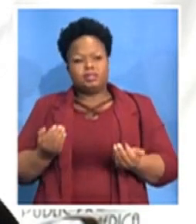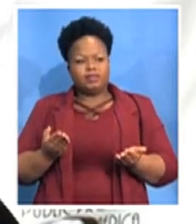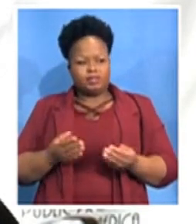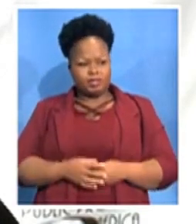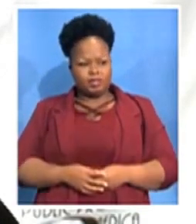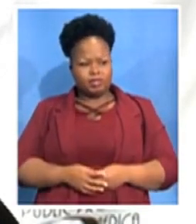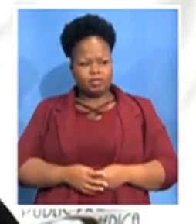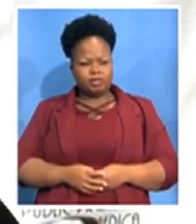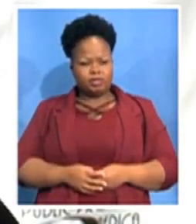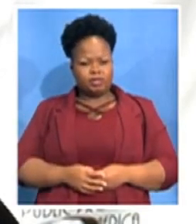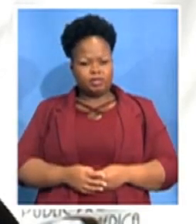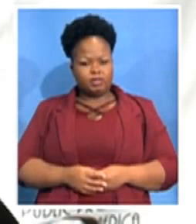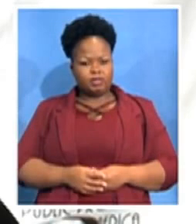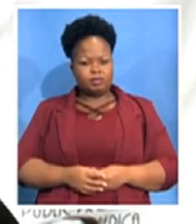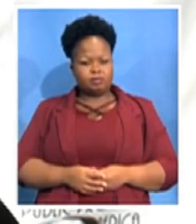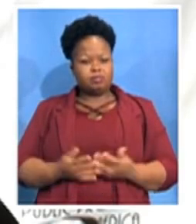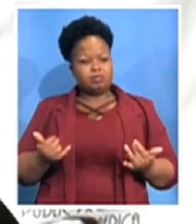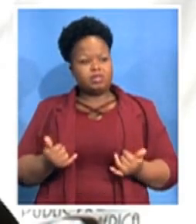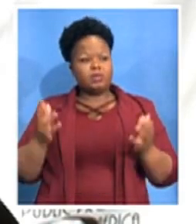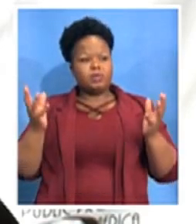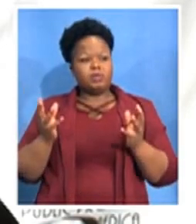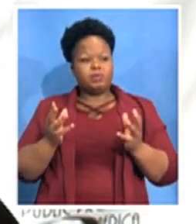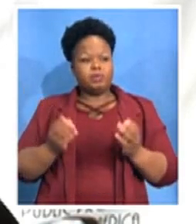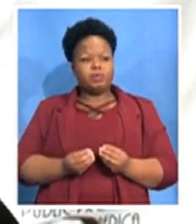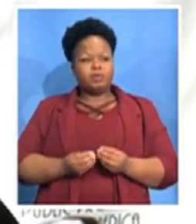Shortage of intensive care units.